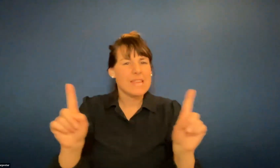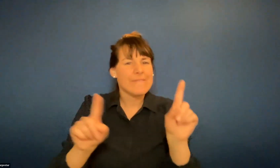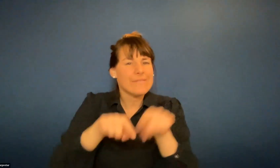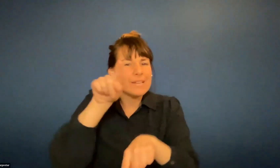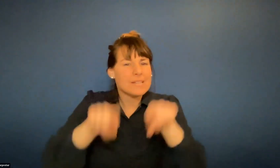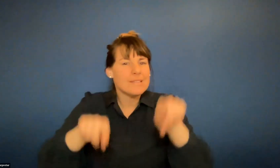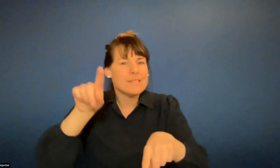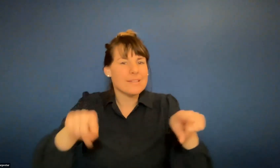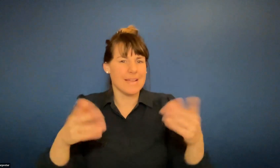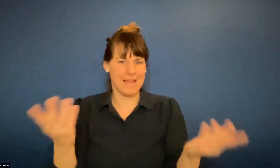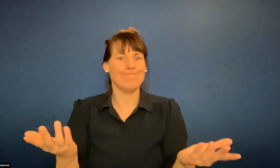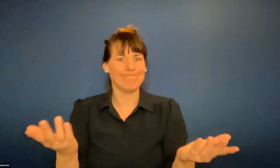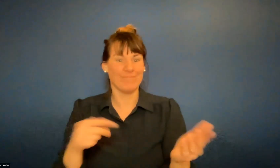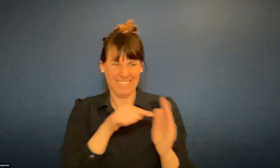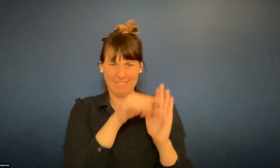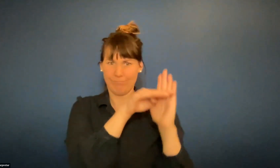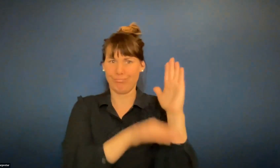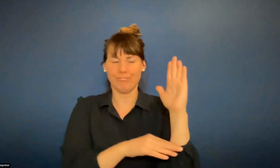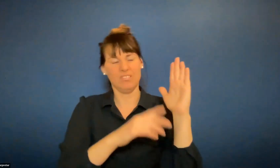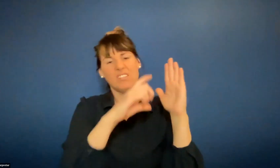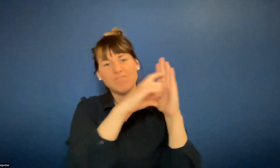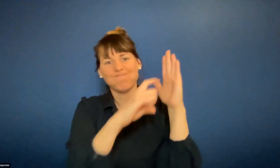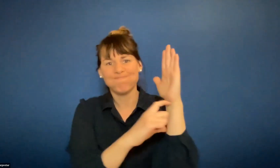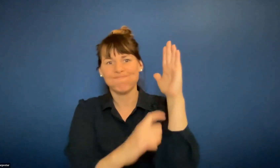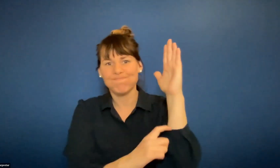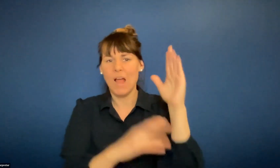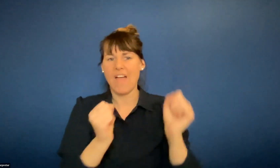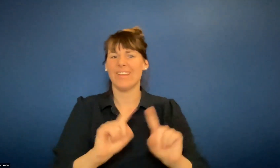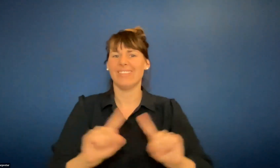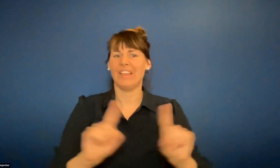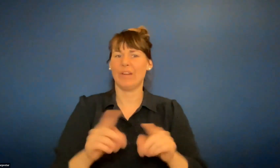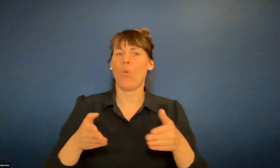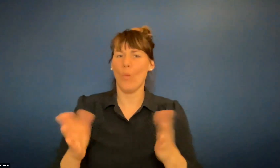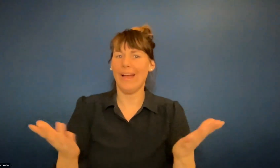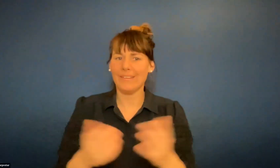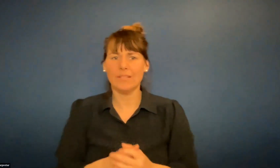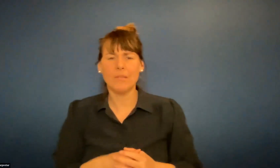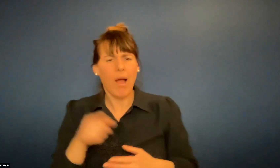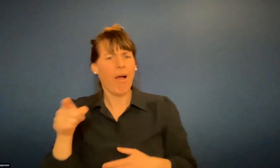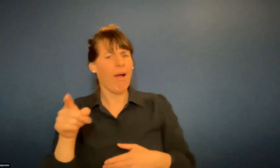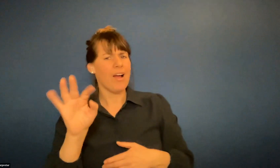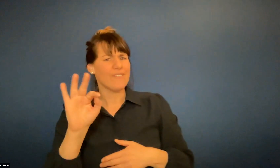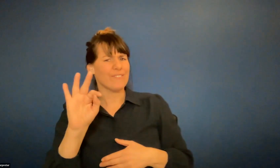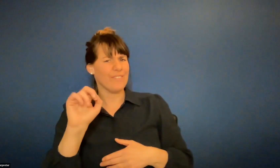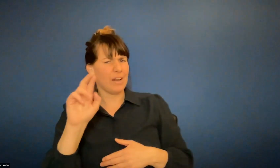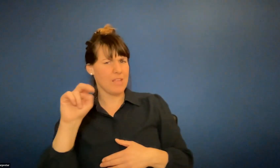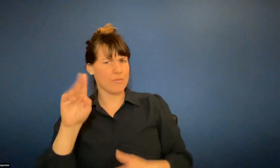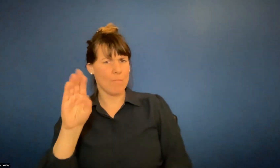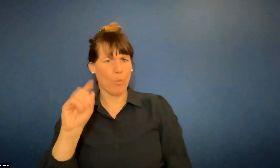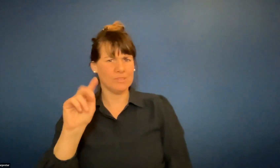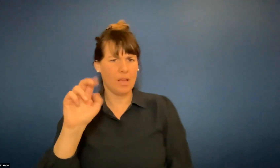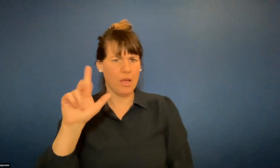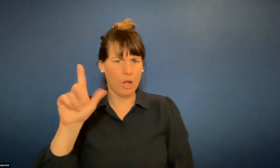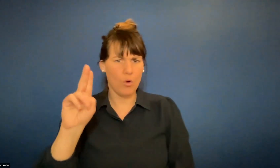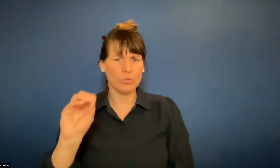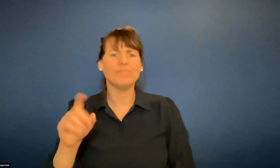a provision for either through this program or another program for services for persons with